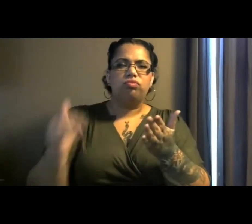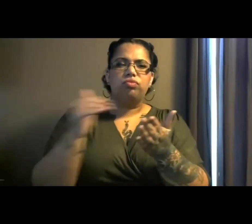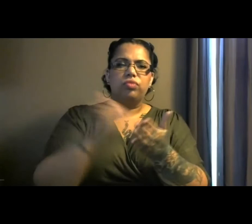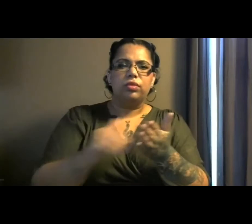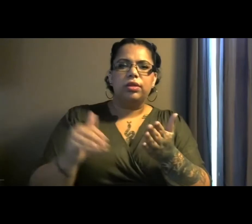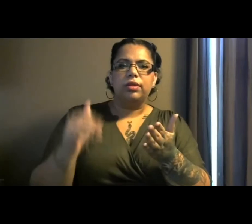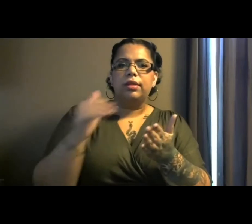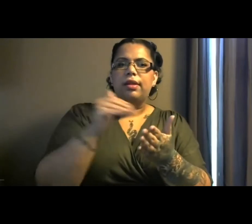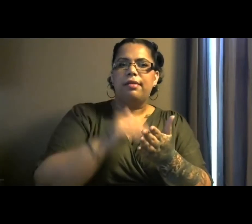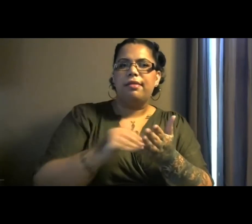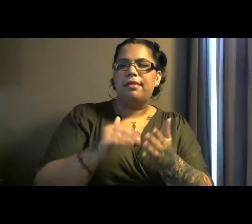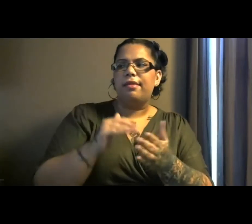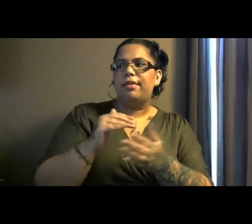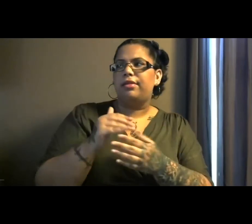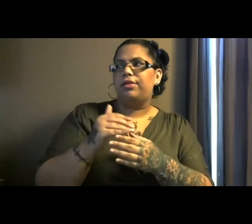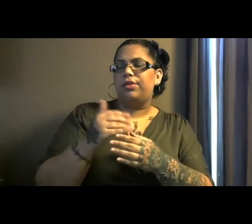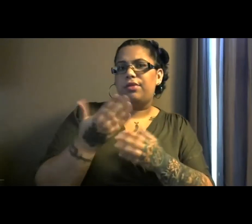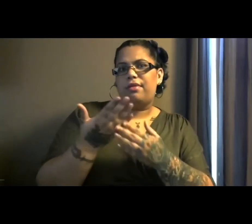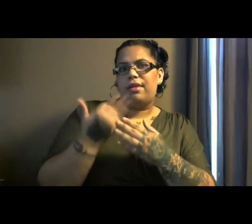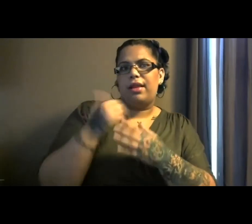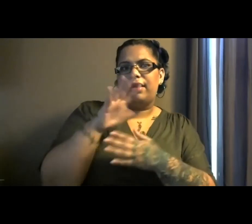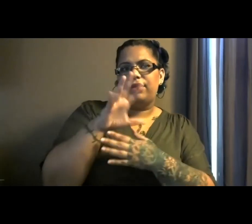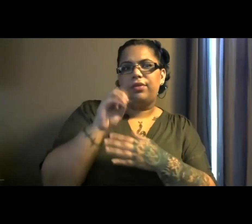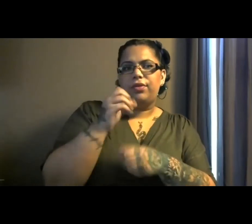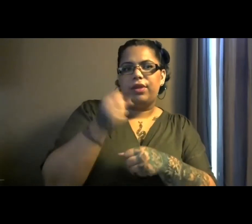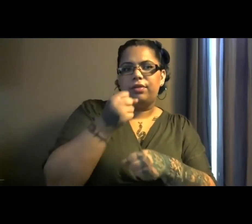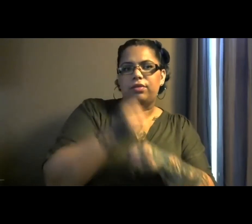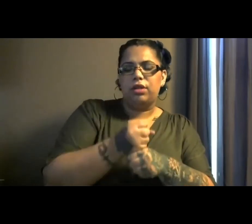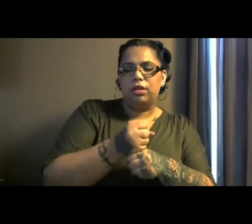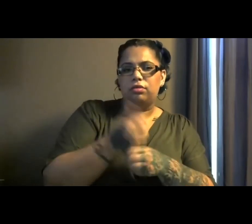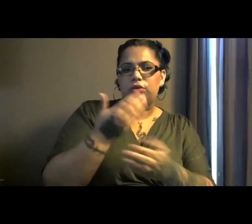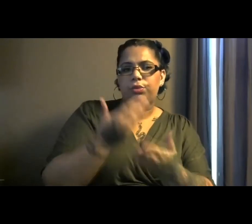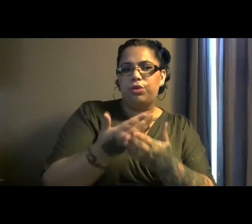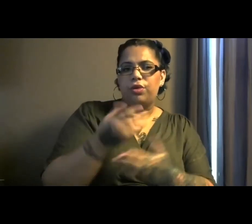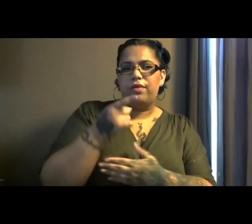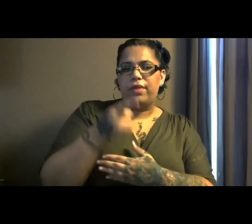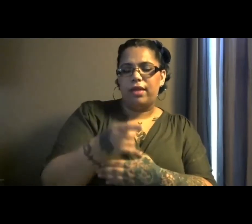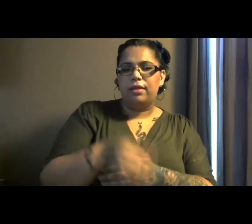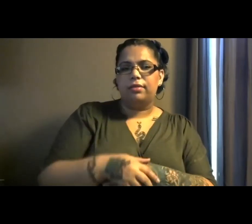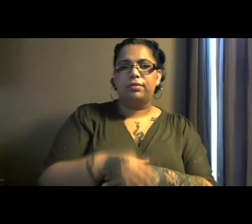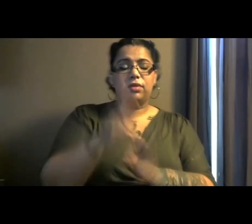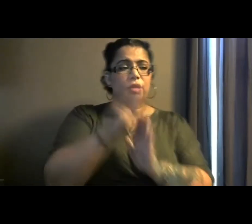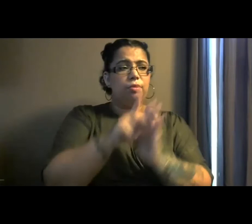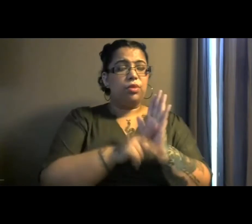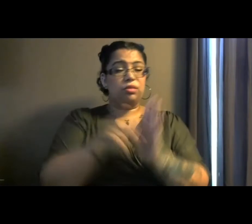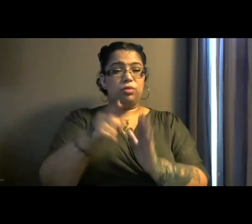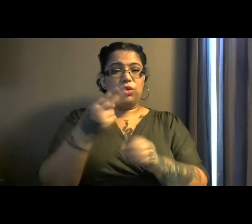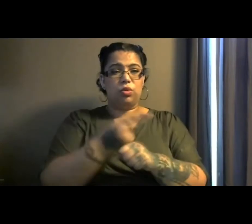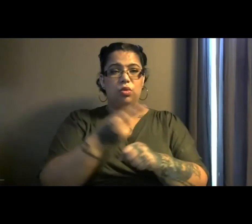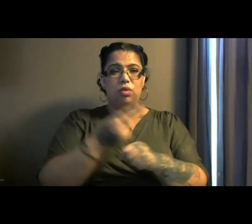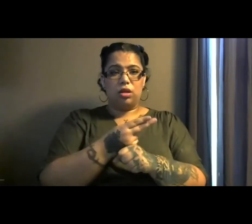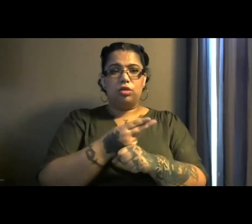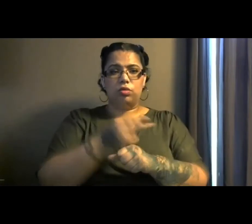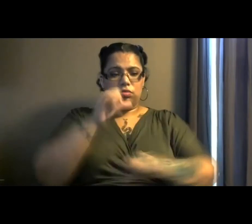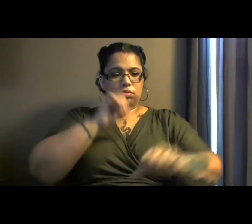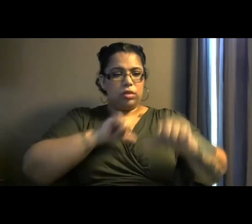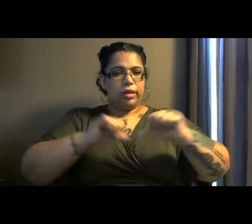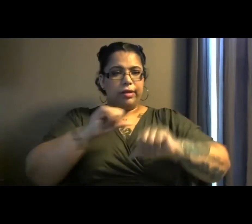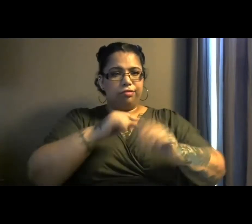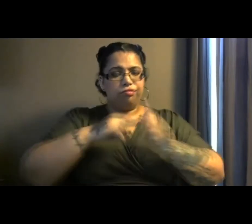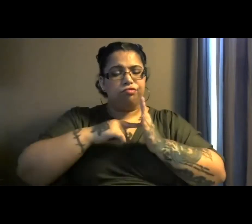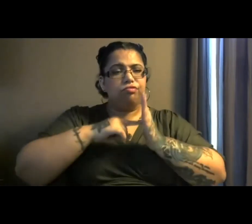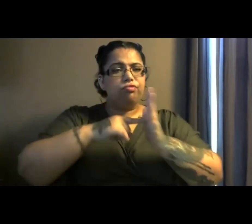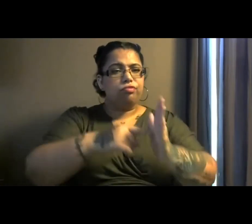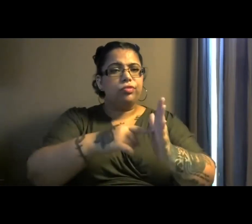50 years have proved this. The principle you are using has been scientifically demonstrated. It is now merely